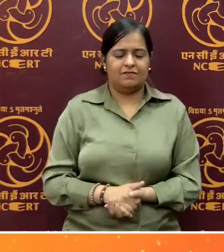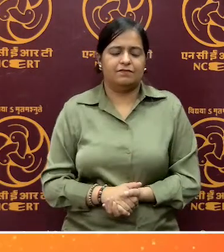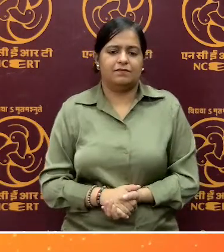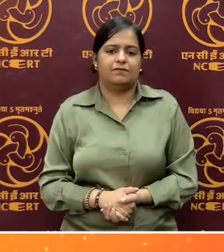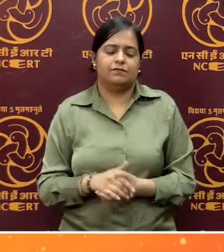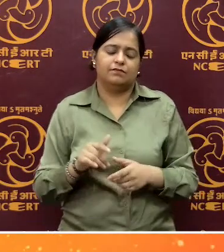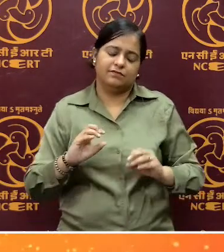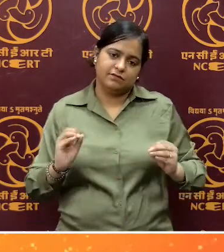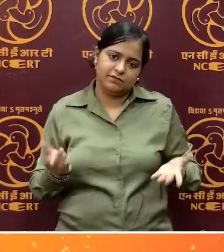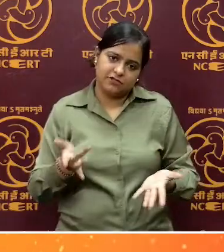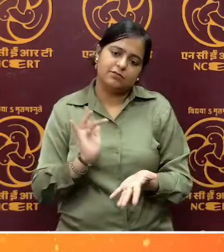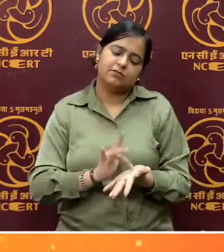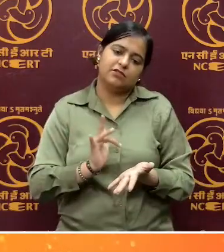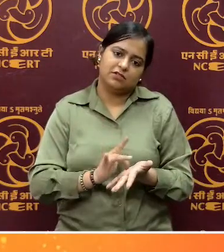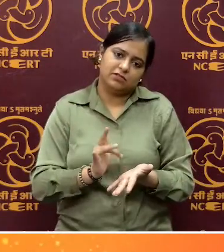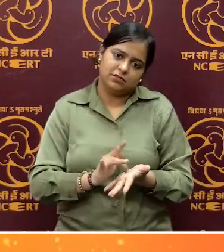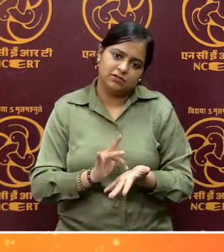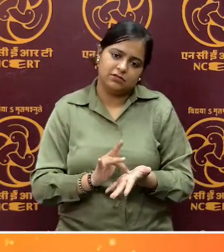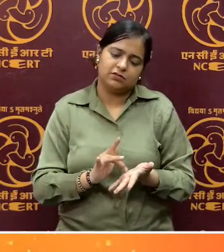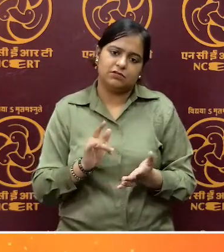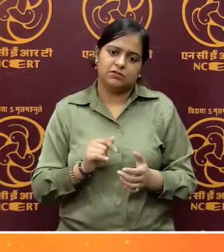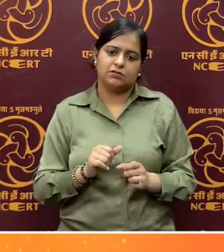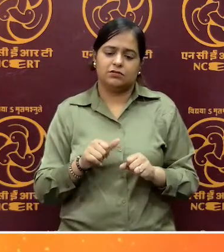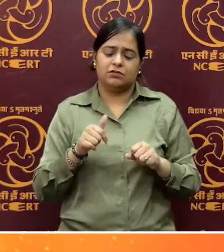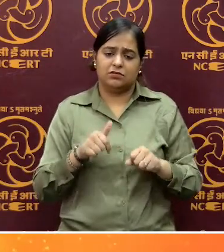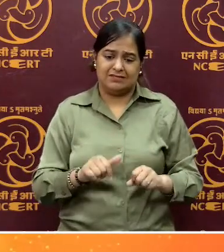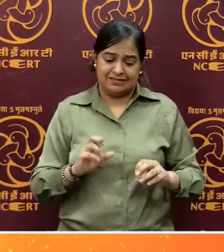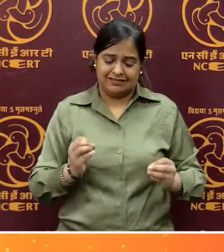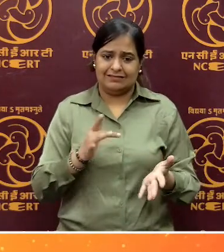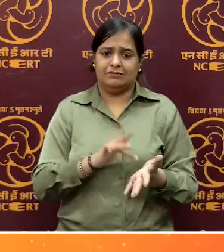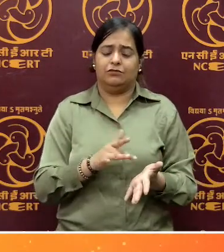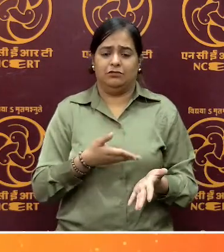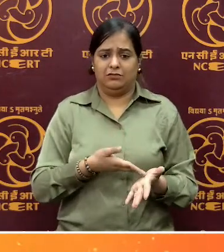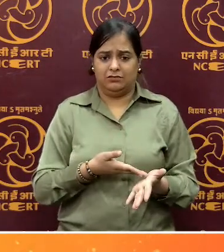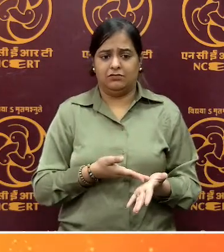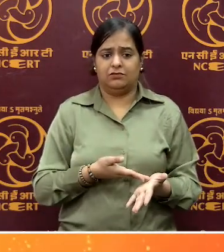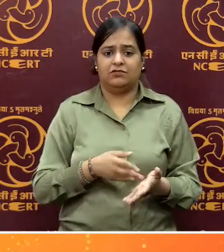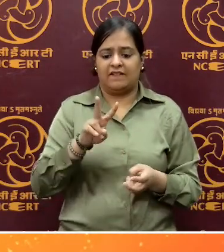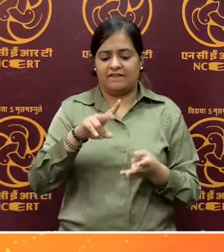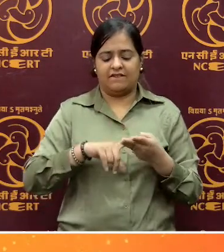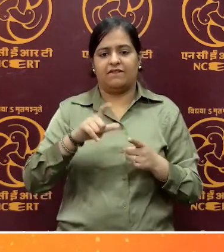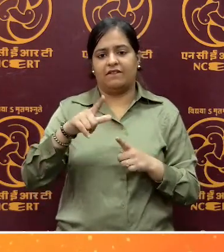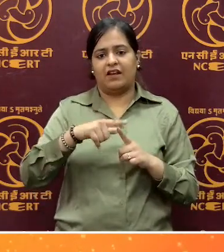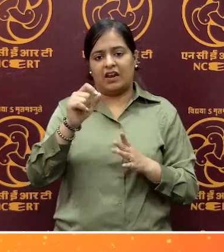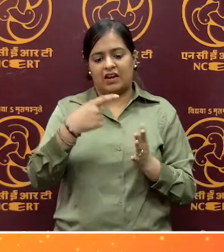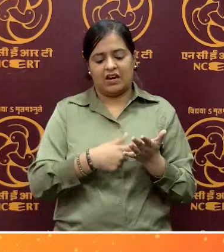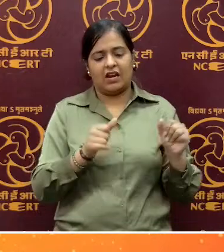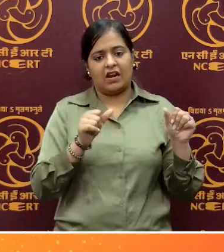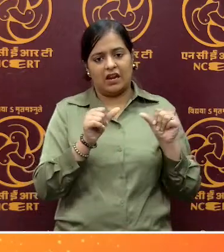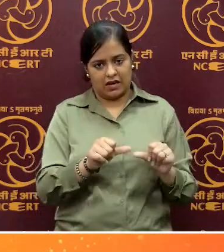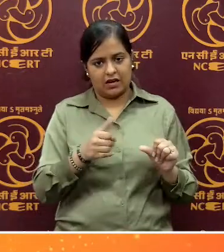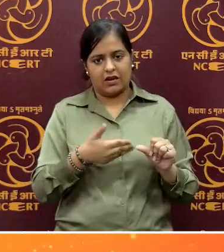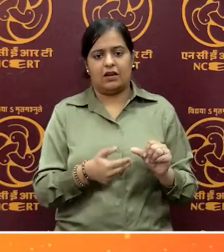initial point of it is the terminal point of the vector A.